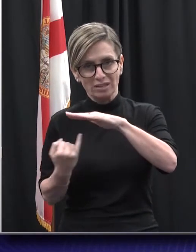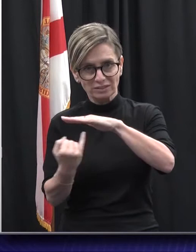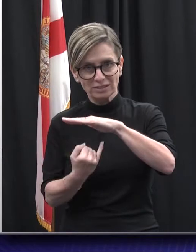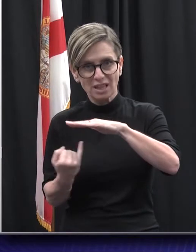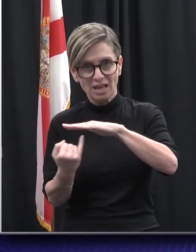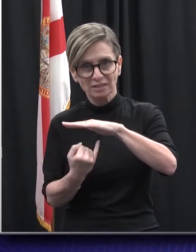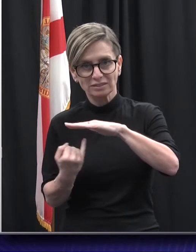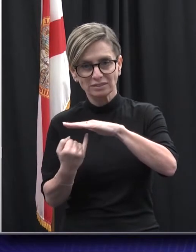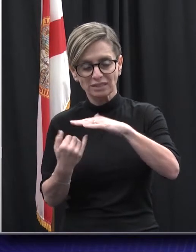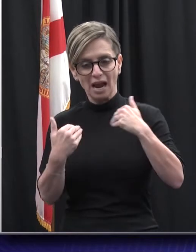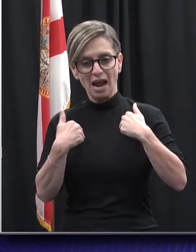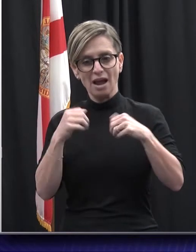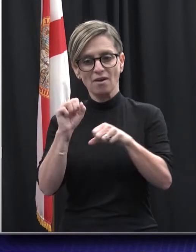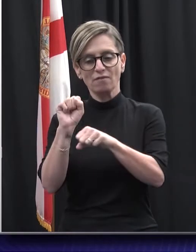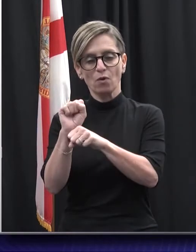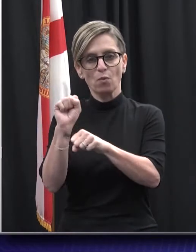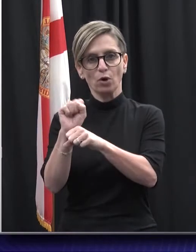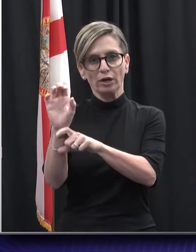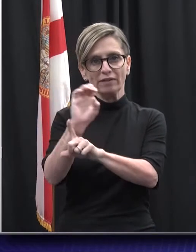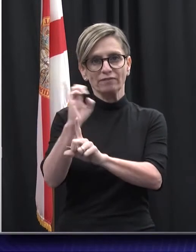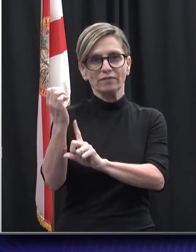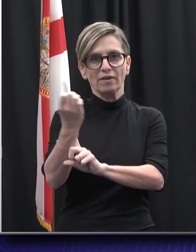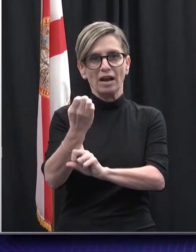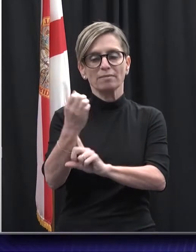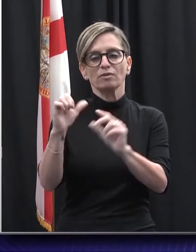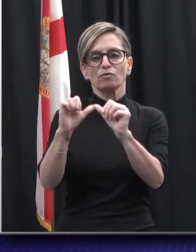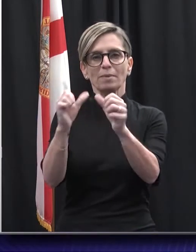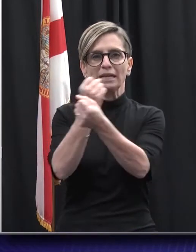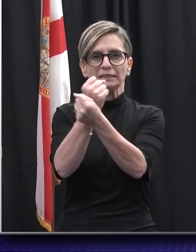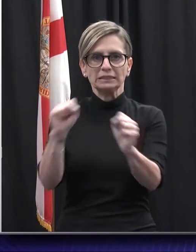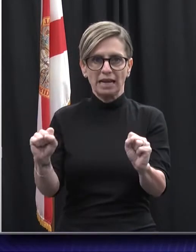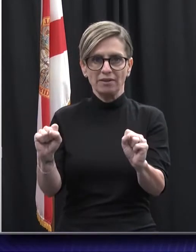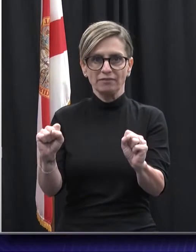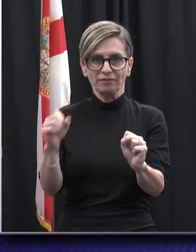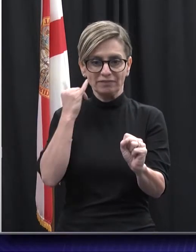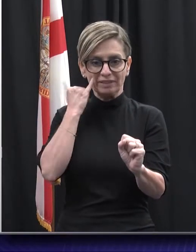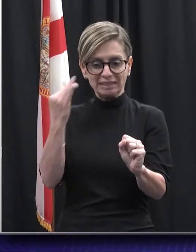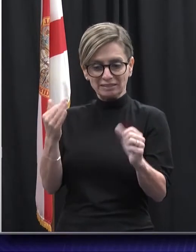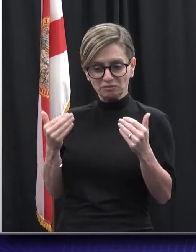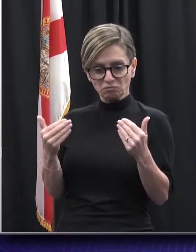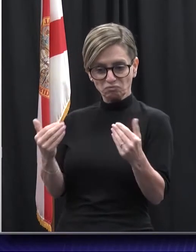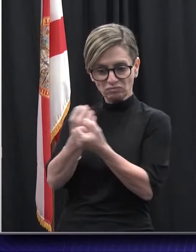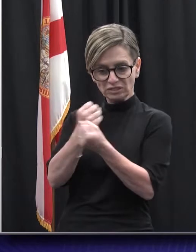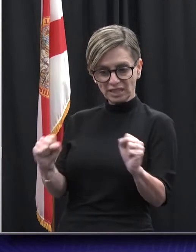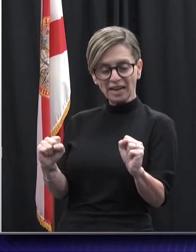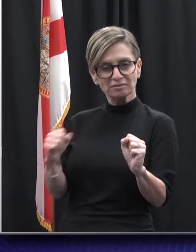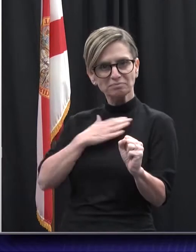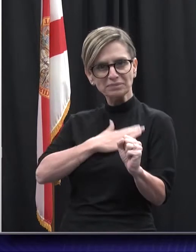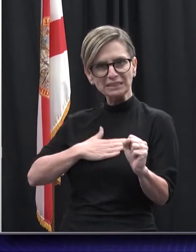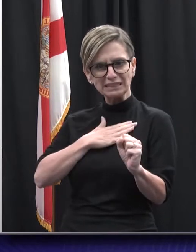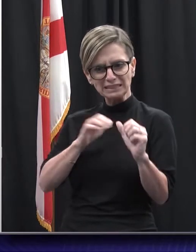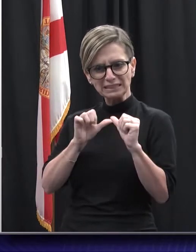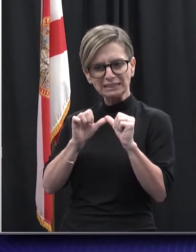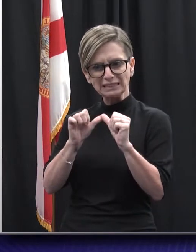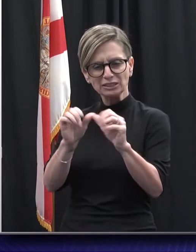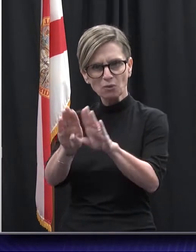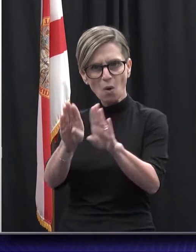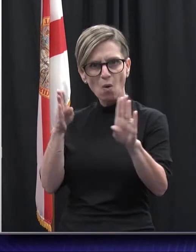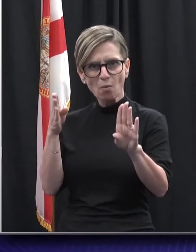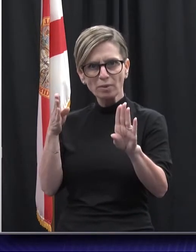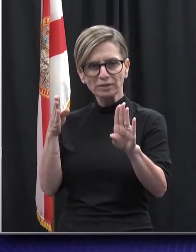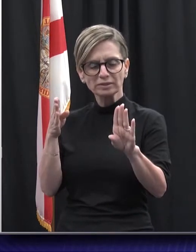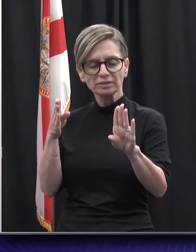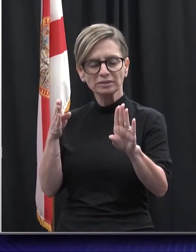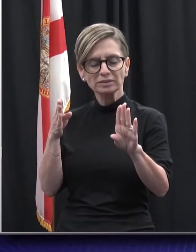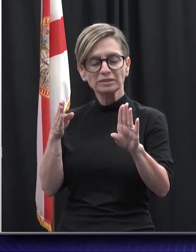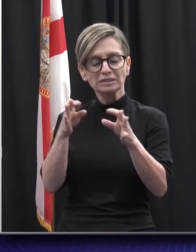have a work environment that's safe. And as long as you're doing that, we want you to remain open. I think that this is very, very important. And